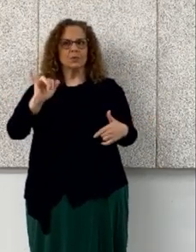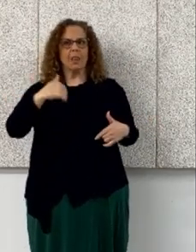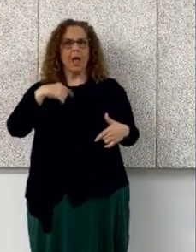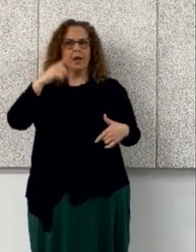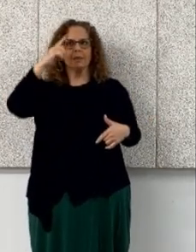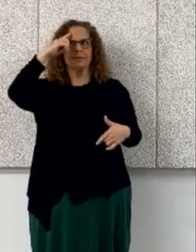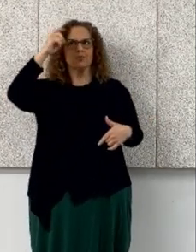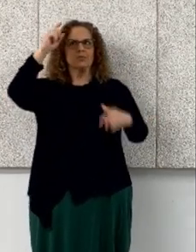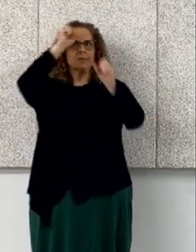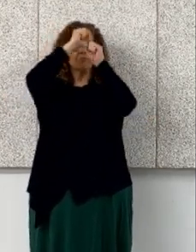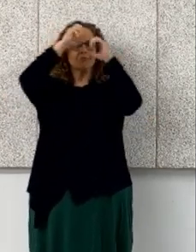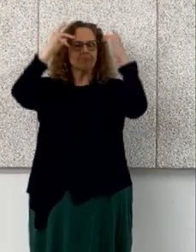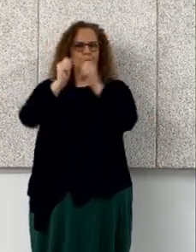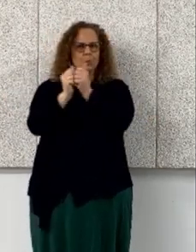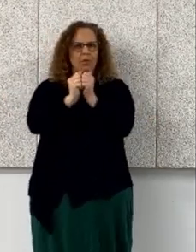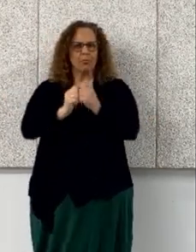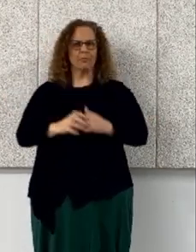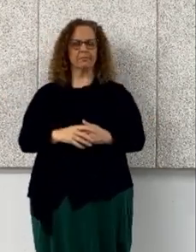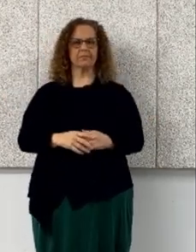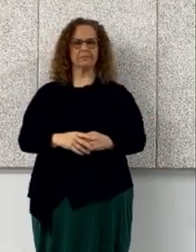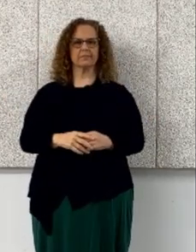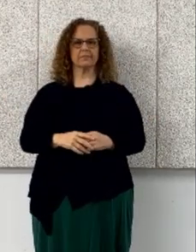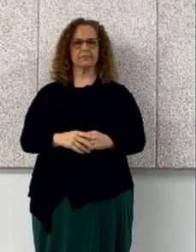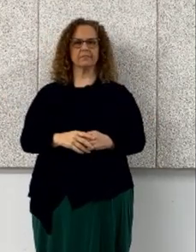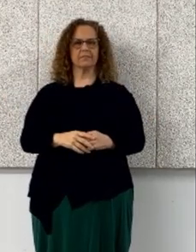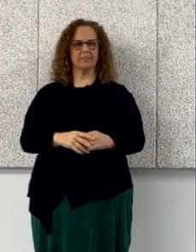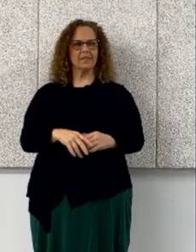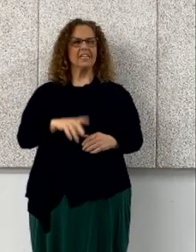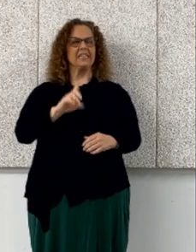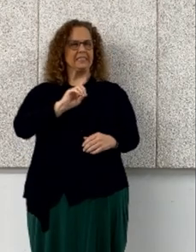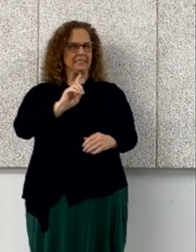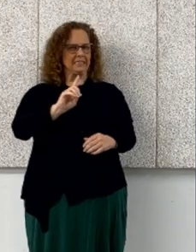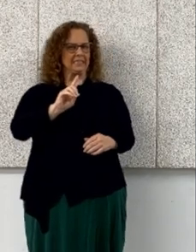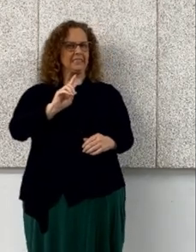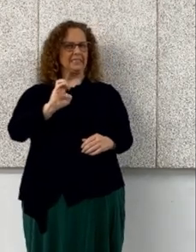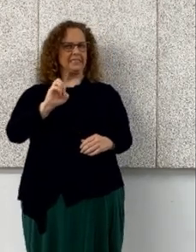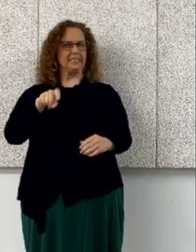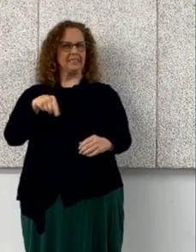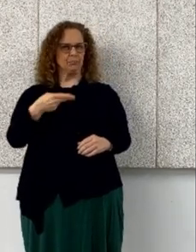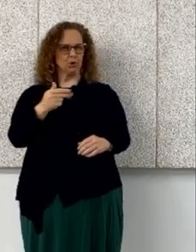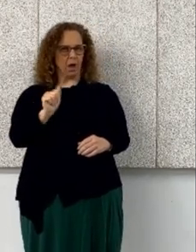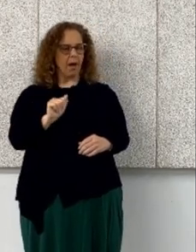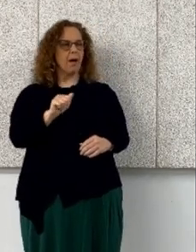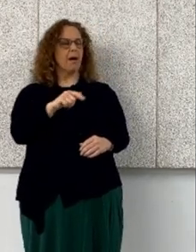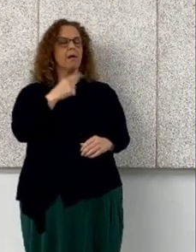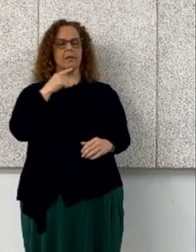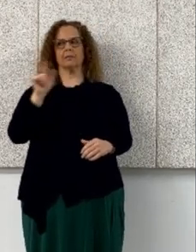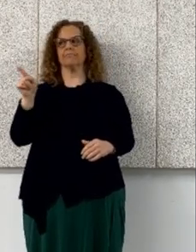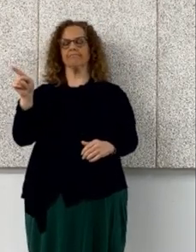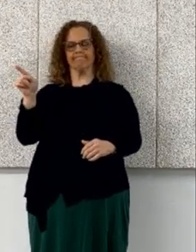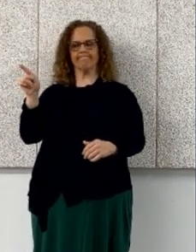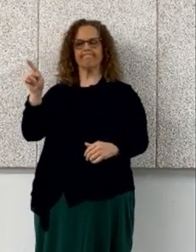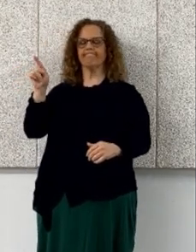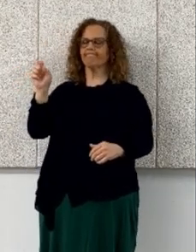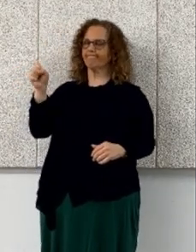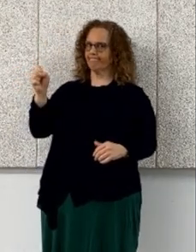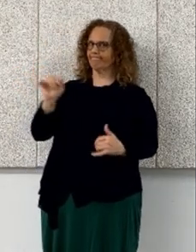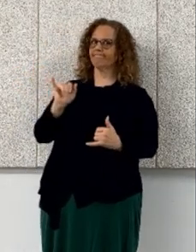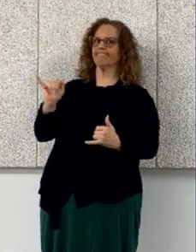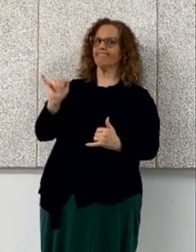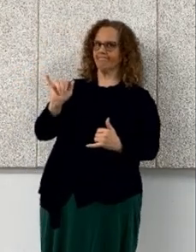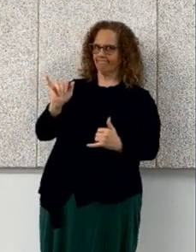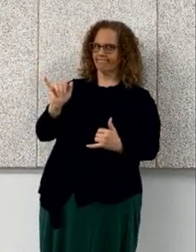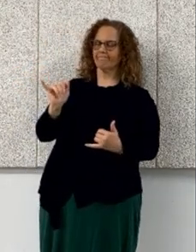dream space. Yeah, too. I really resonate with the piece about, with a lot of what you said,